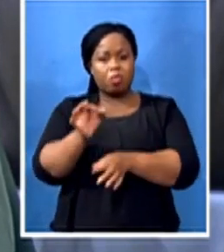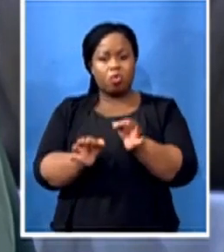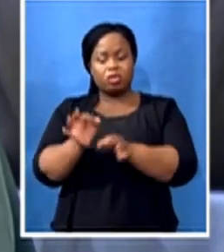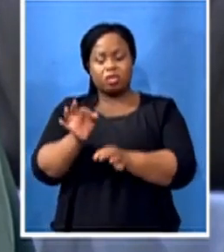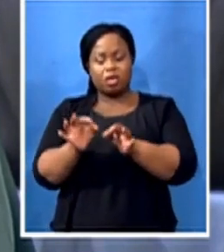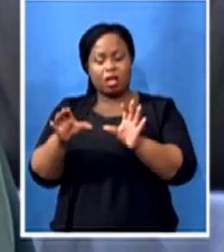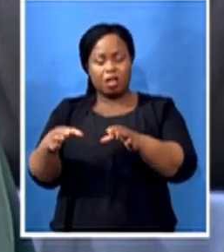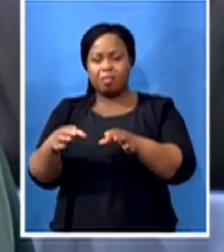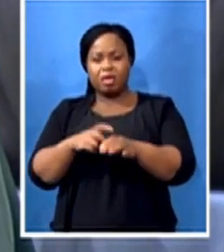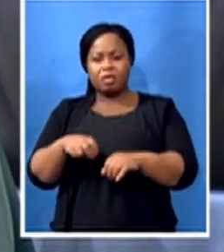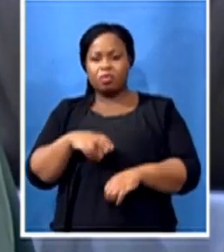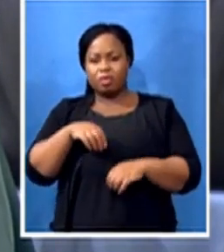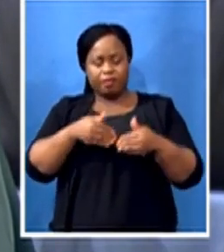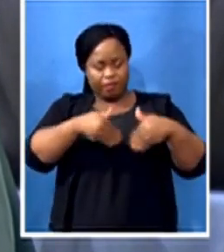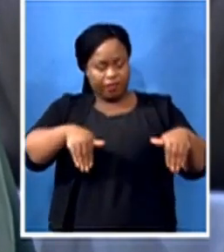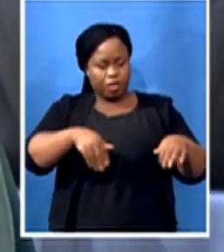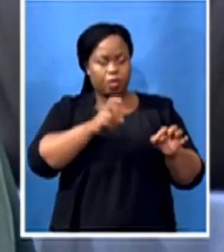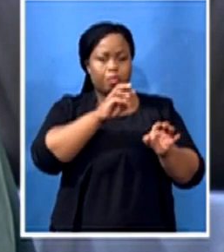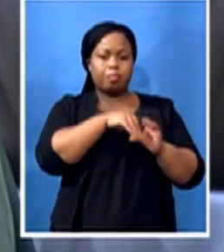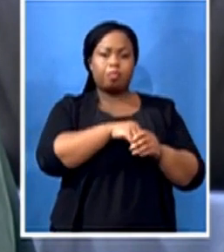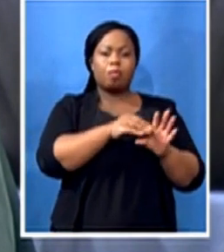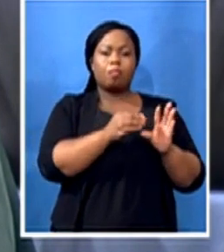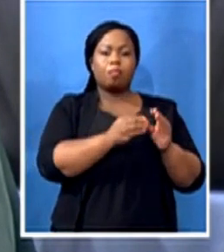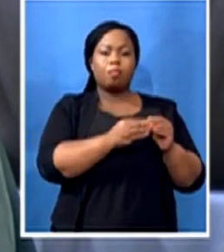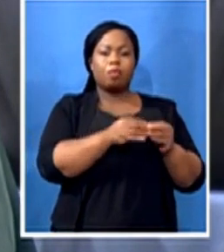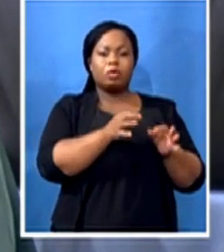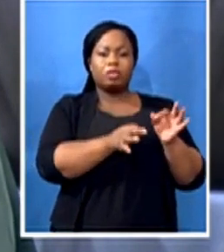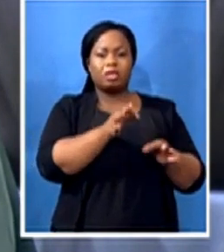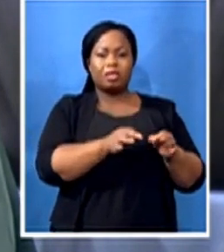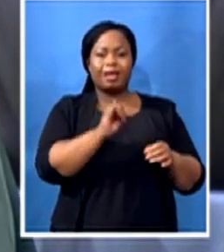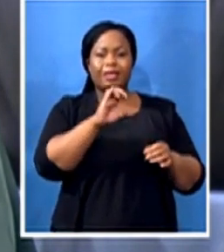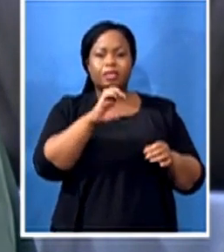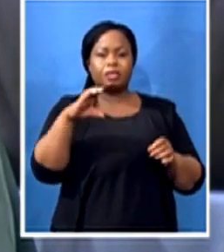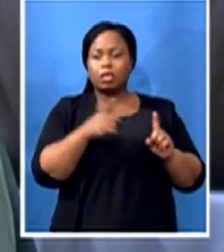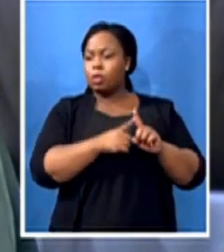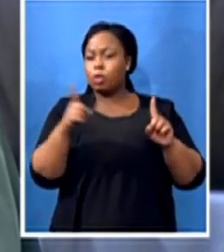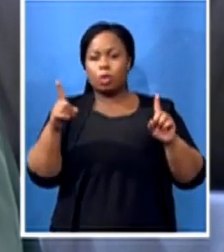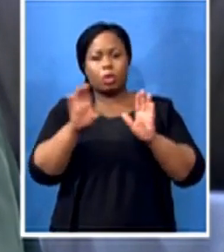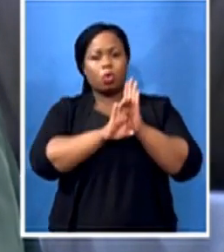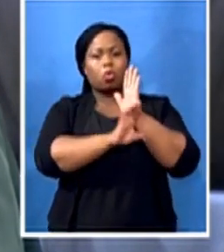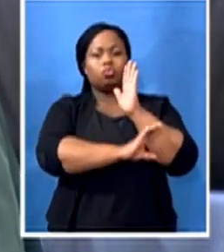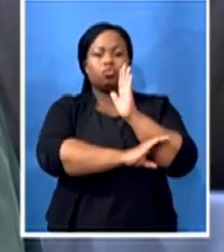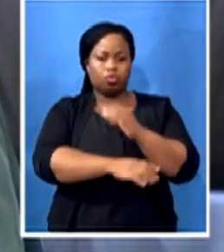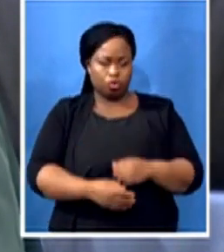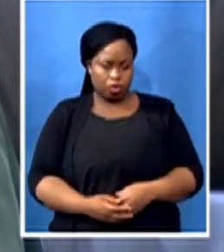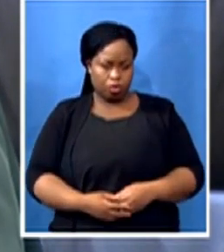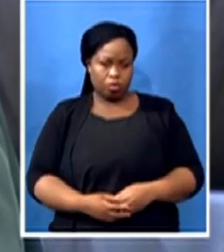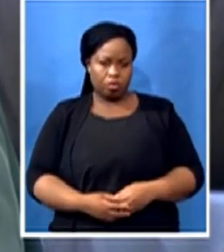the Electoral Act is unconstitutional. The appeal must